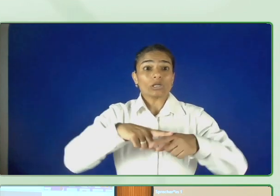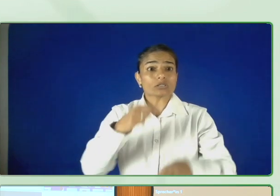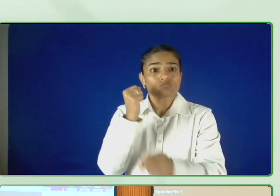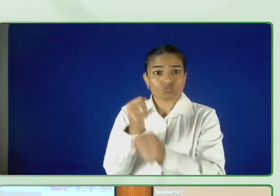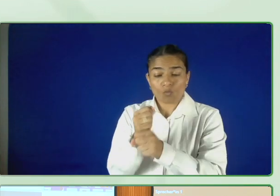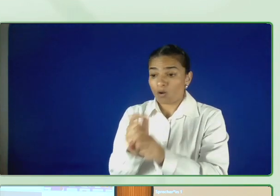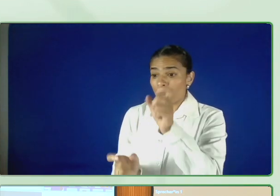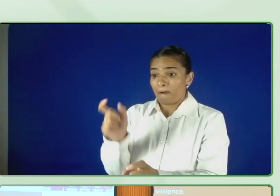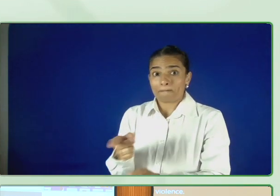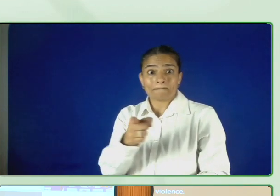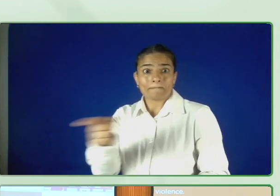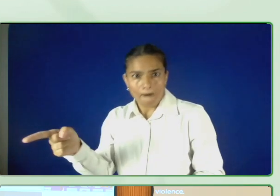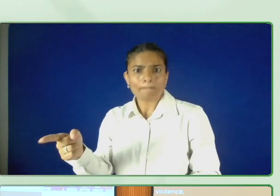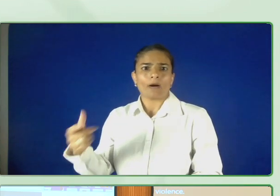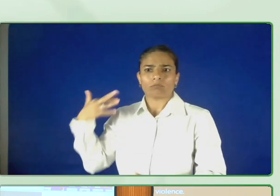war violence,